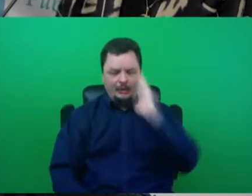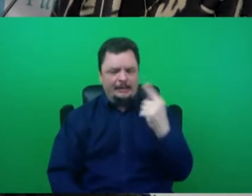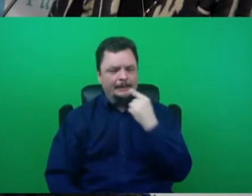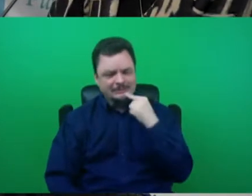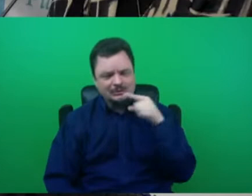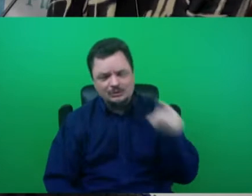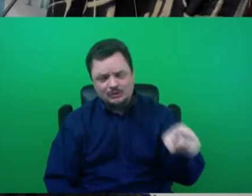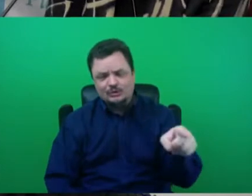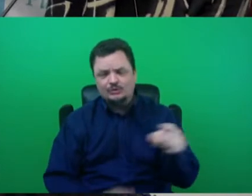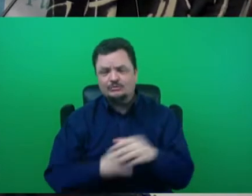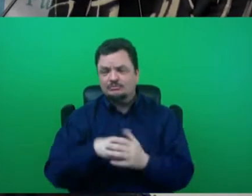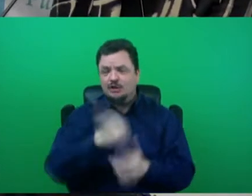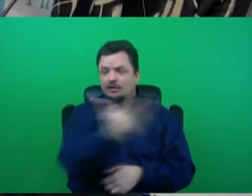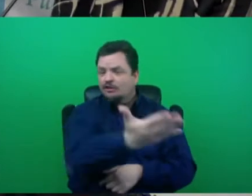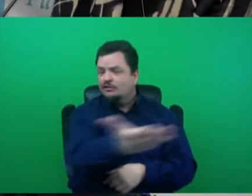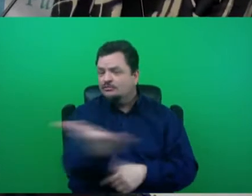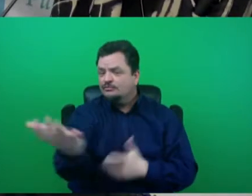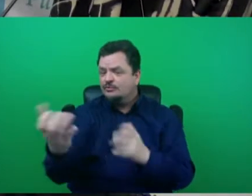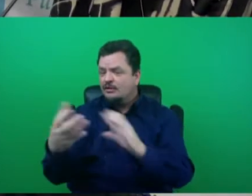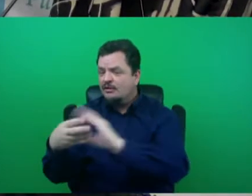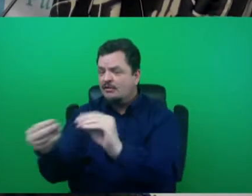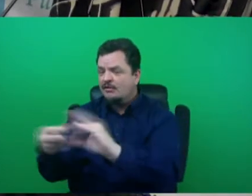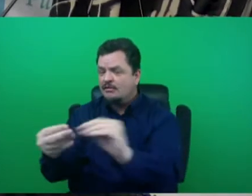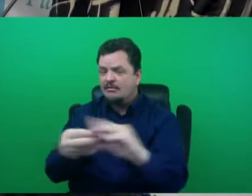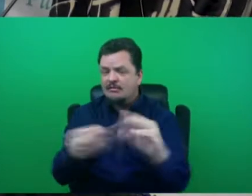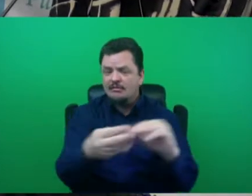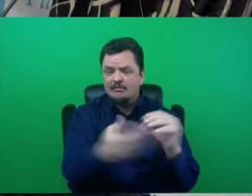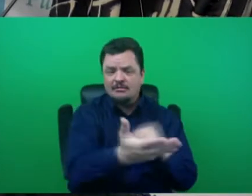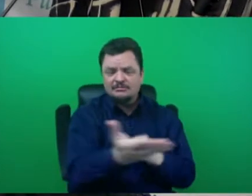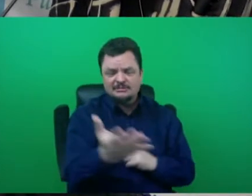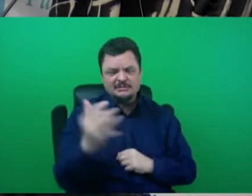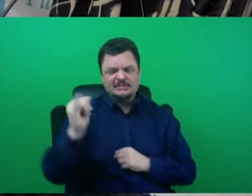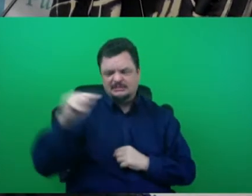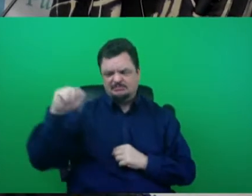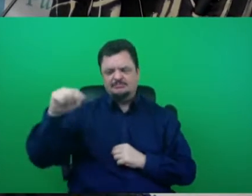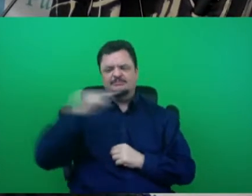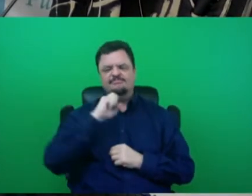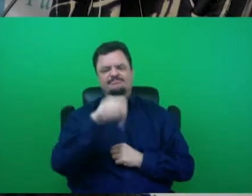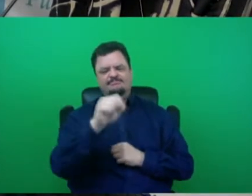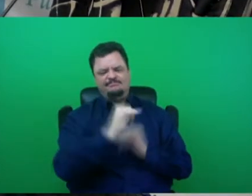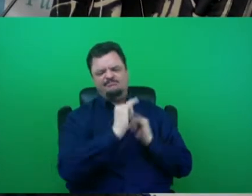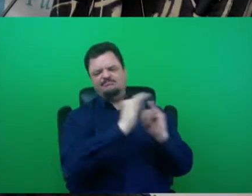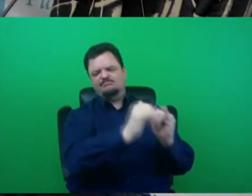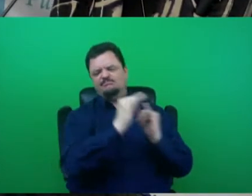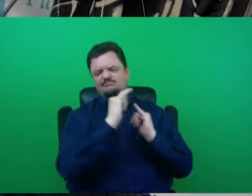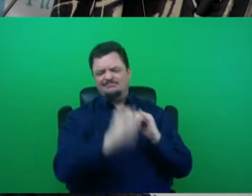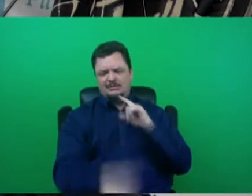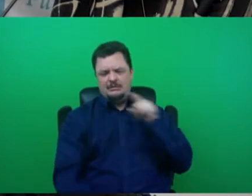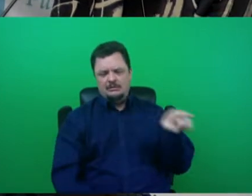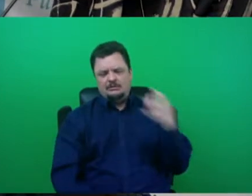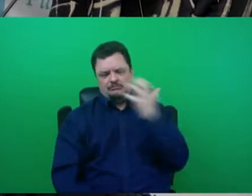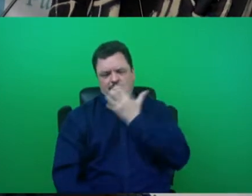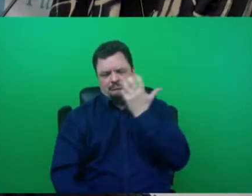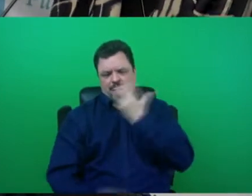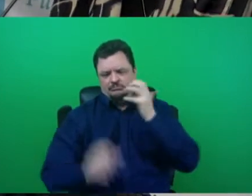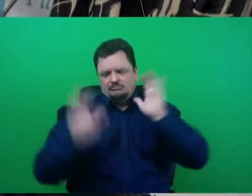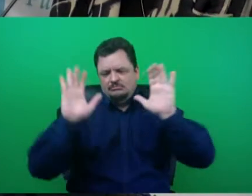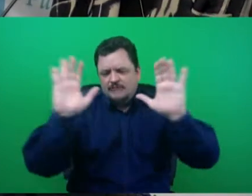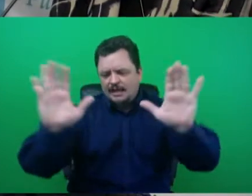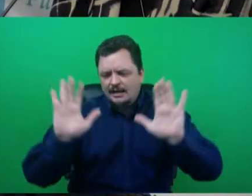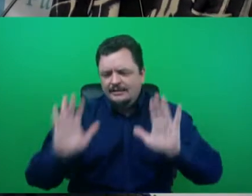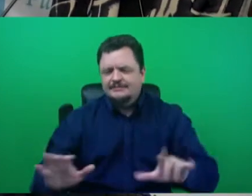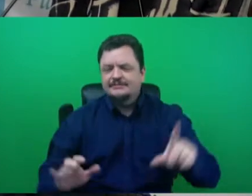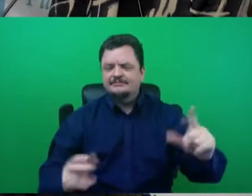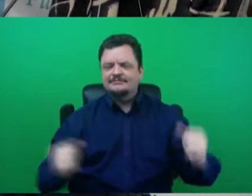or Kari? I just echo that. You've just been amazing. You're inspiring, and you give me courage, and